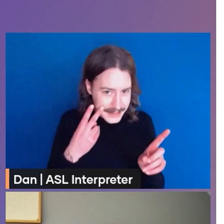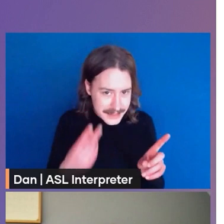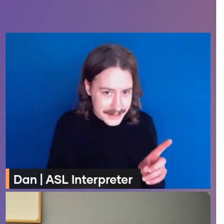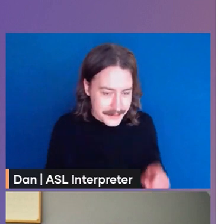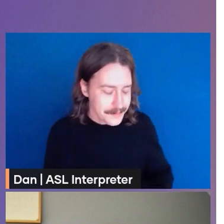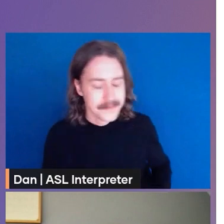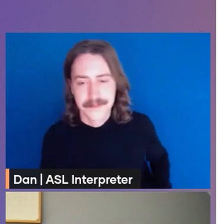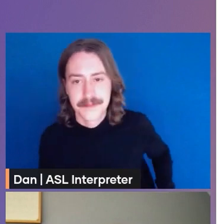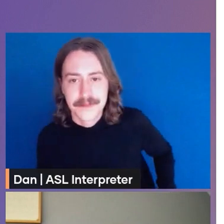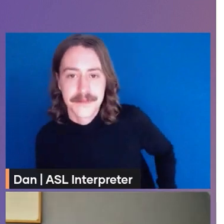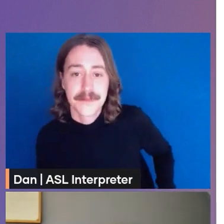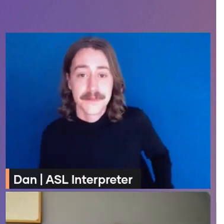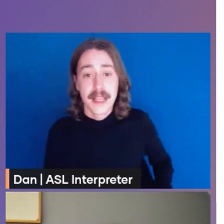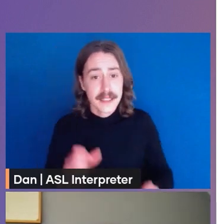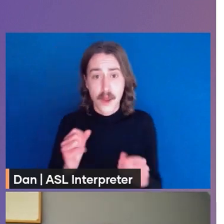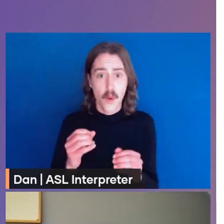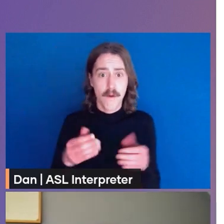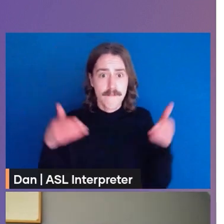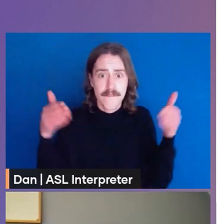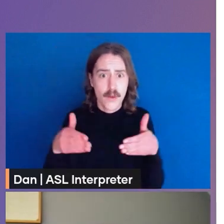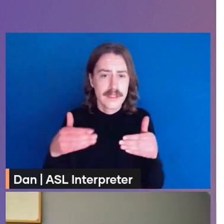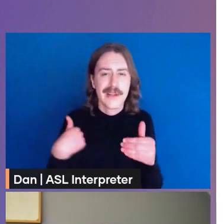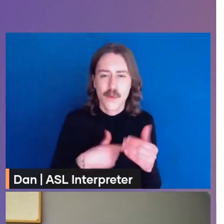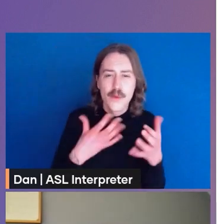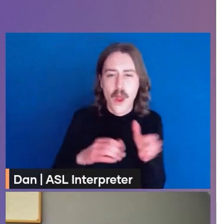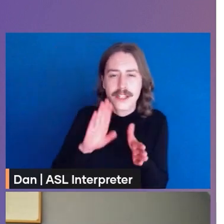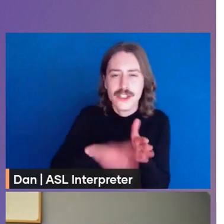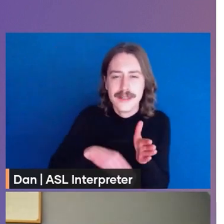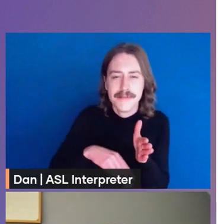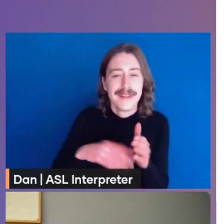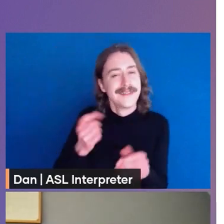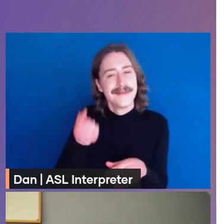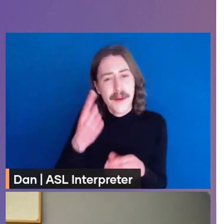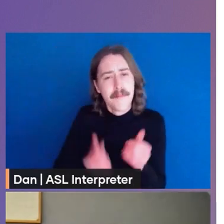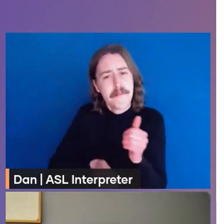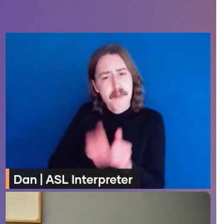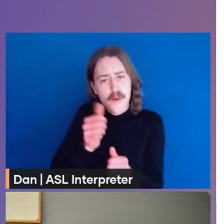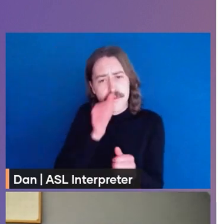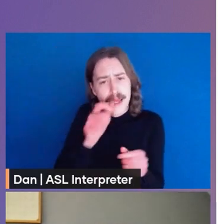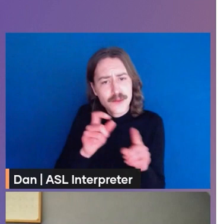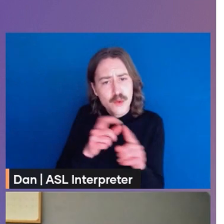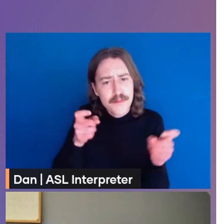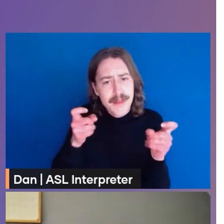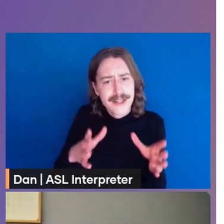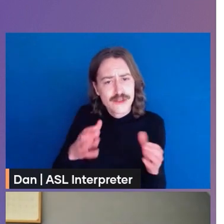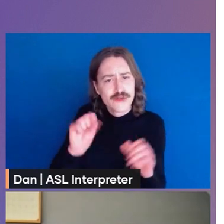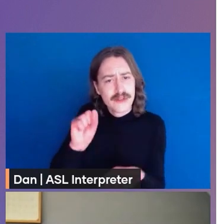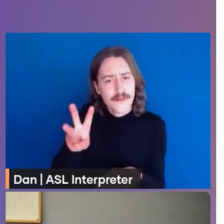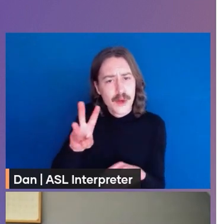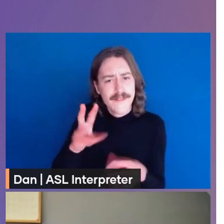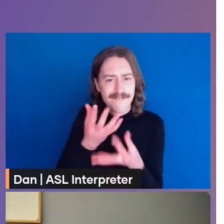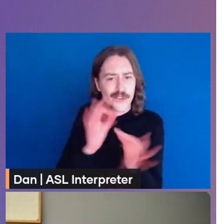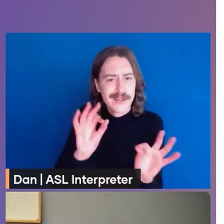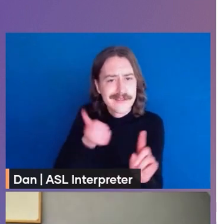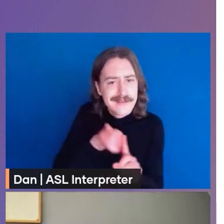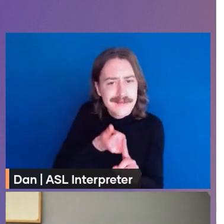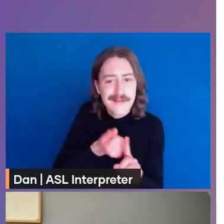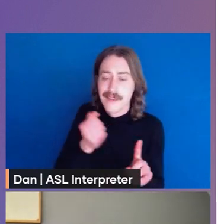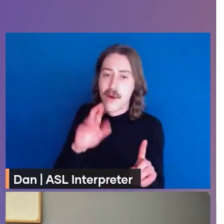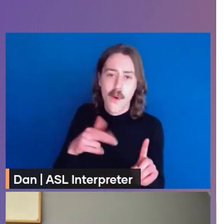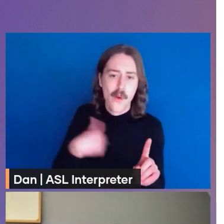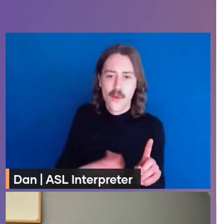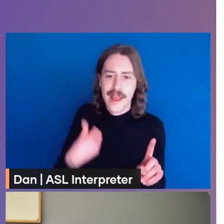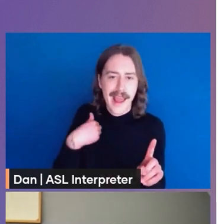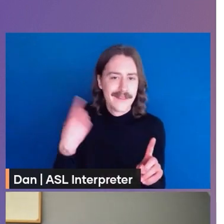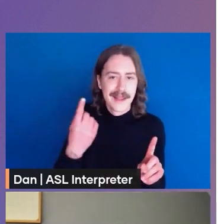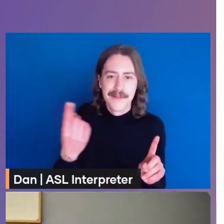is it needs to be cheap. Most password managers are free, or we have something like a paid plan or enterprise